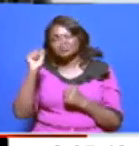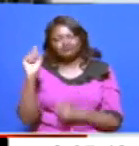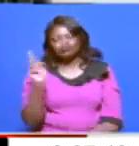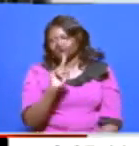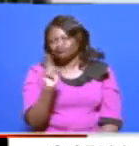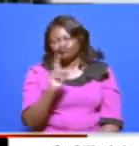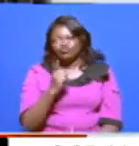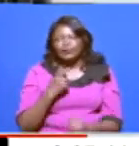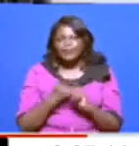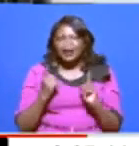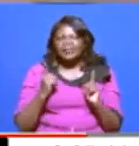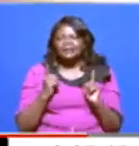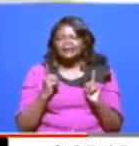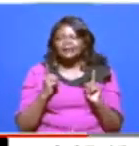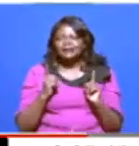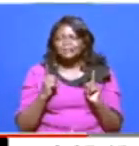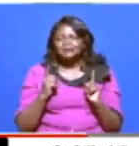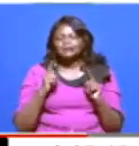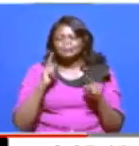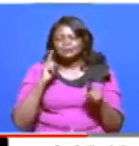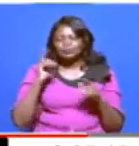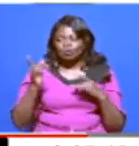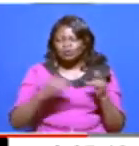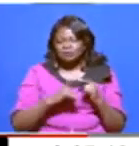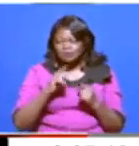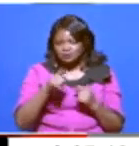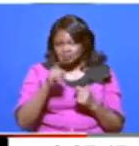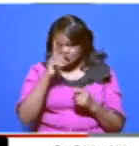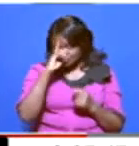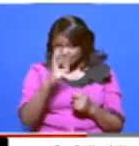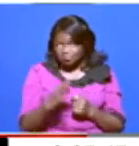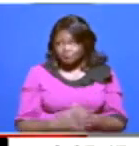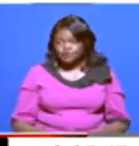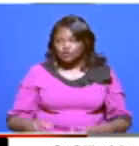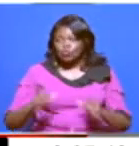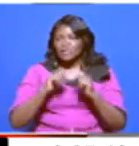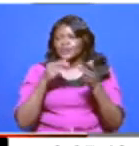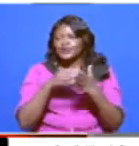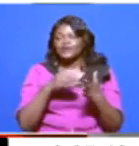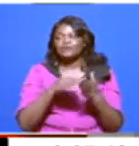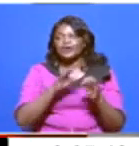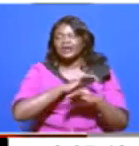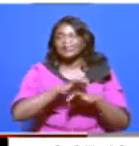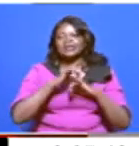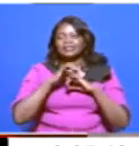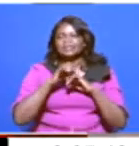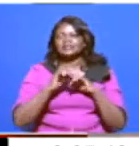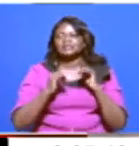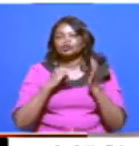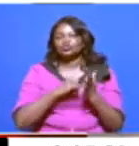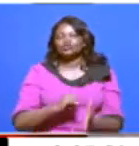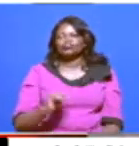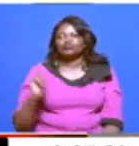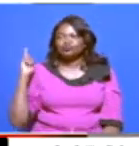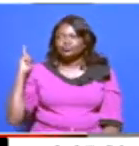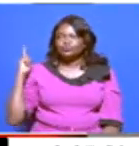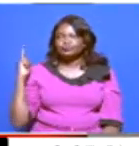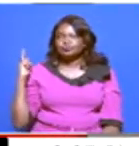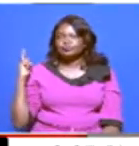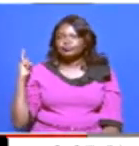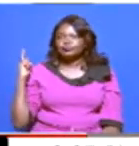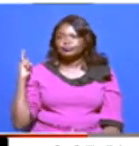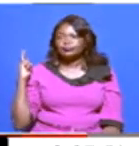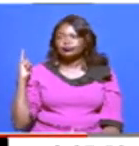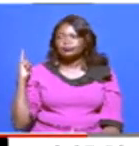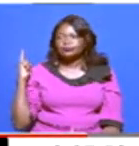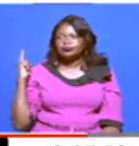but with the soberness. Words banned for use in English include fumigation, eliminate, uncircumcised and